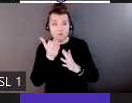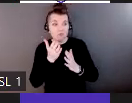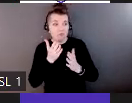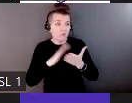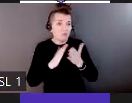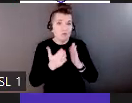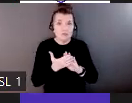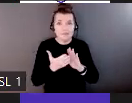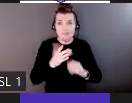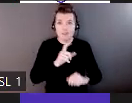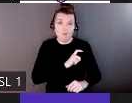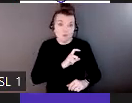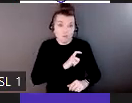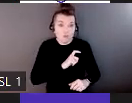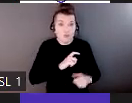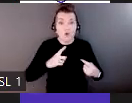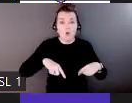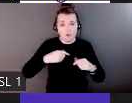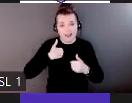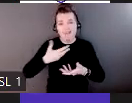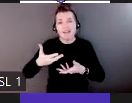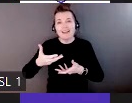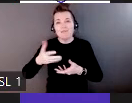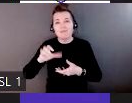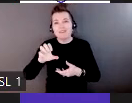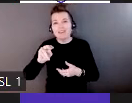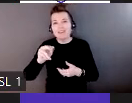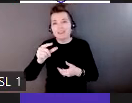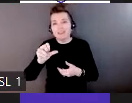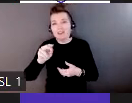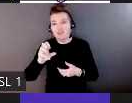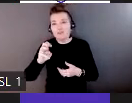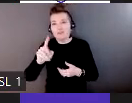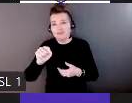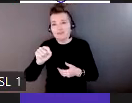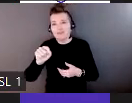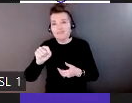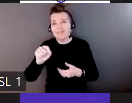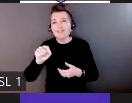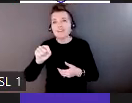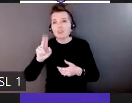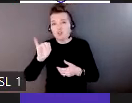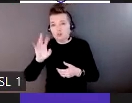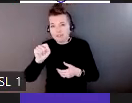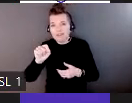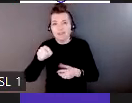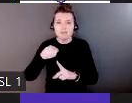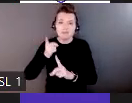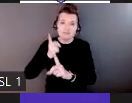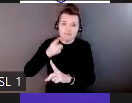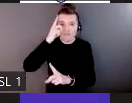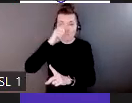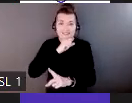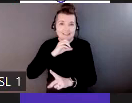engagement units. I know our police services has this. You need to have investigators who are dedicated elder abuse investigators. They're